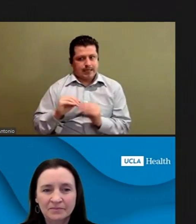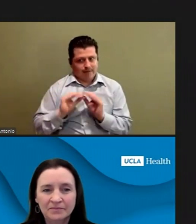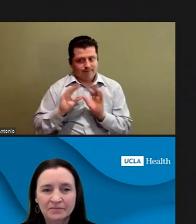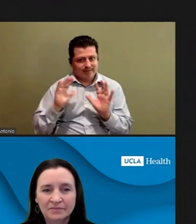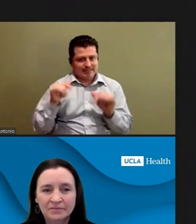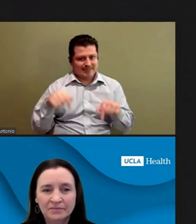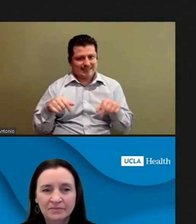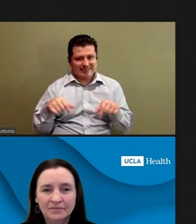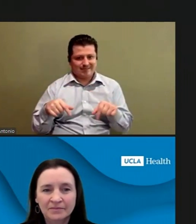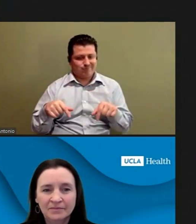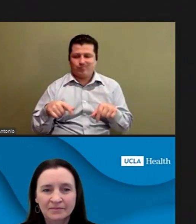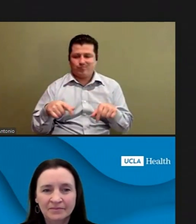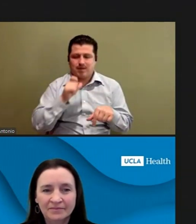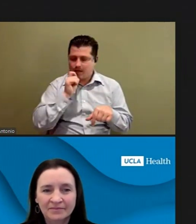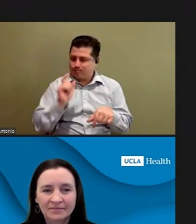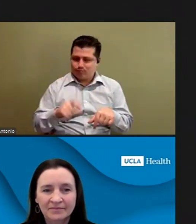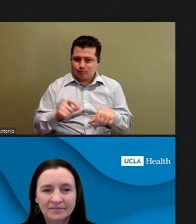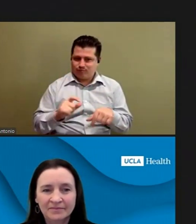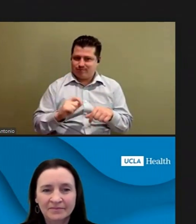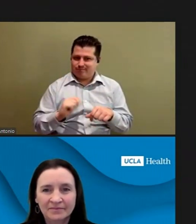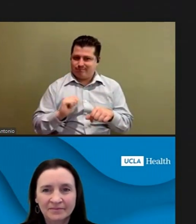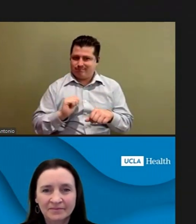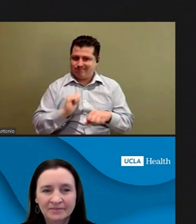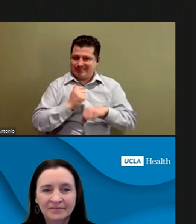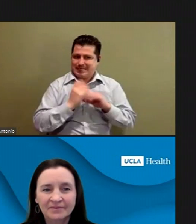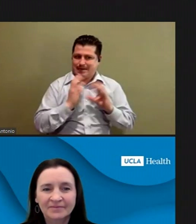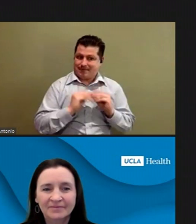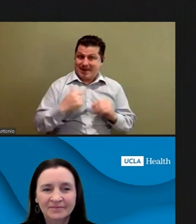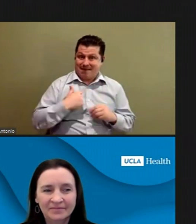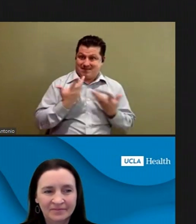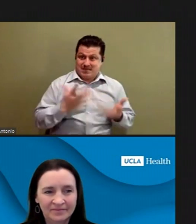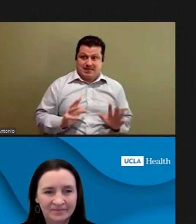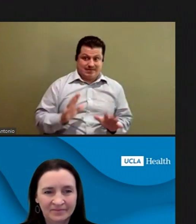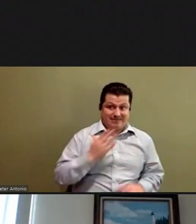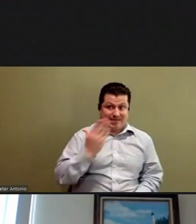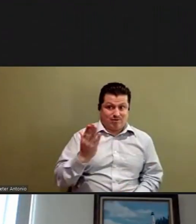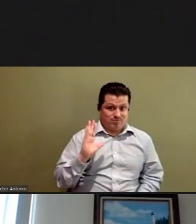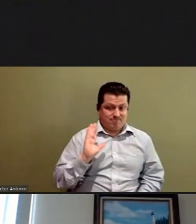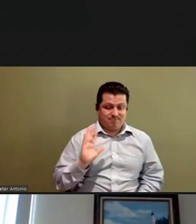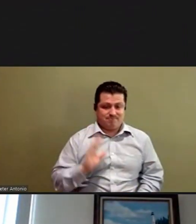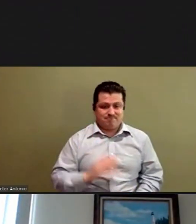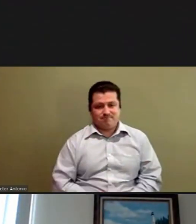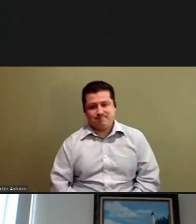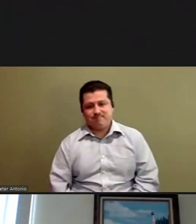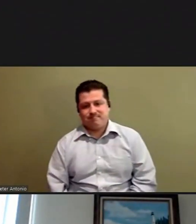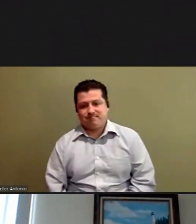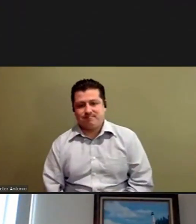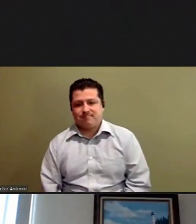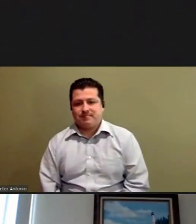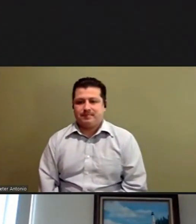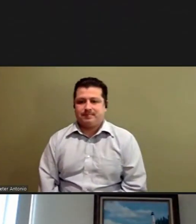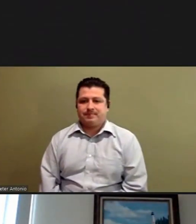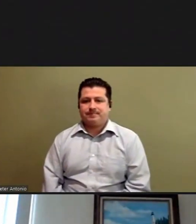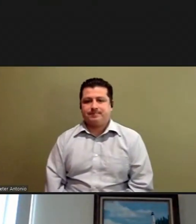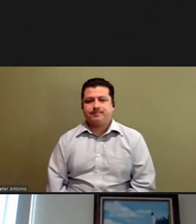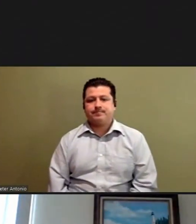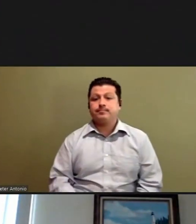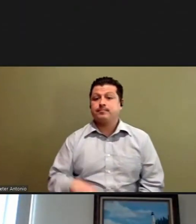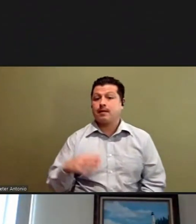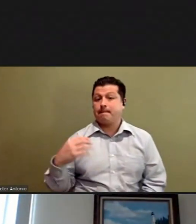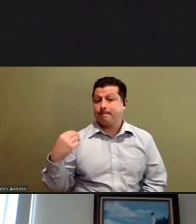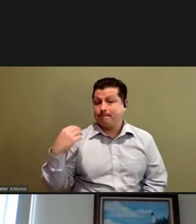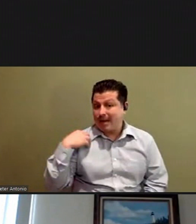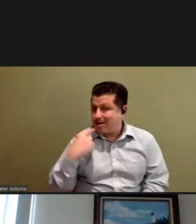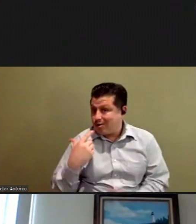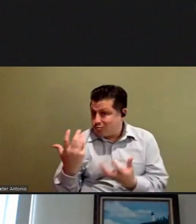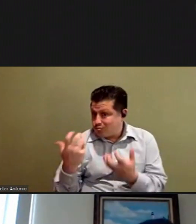it's not supposed to be. So I'm done. Thank you. Thank you. Thank you, Council Member. Mayor Pro Tem, did you want to make a few